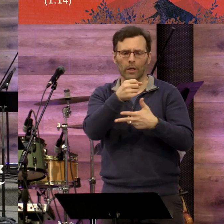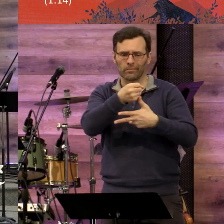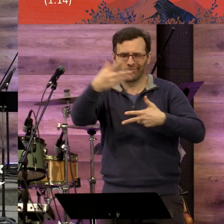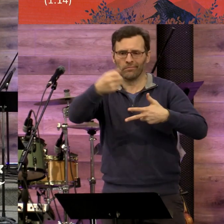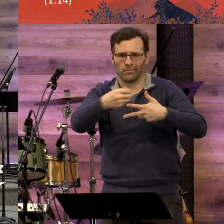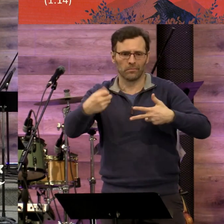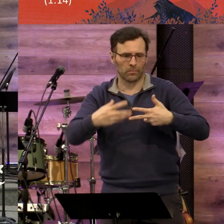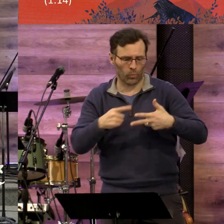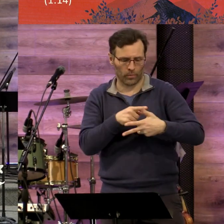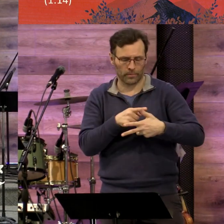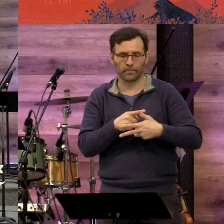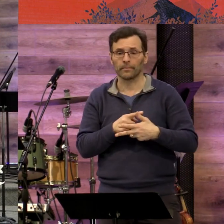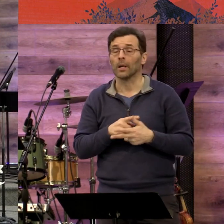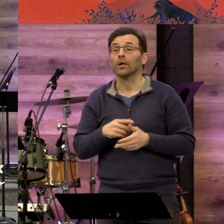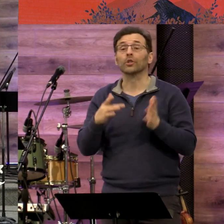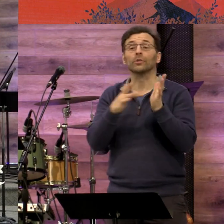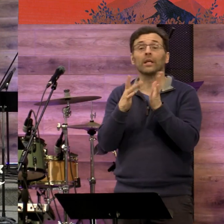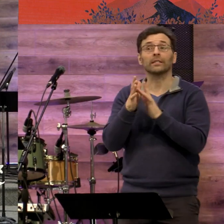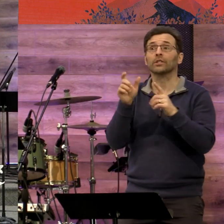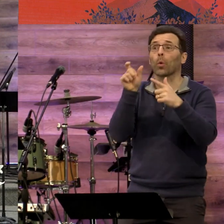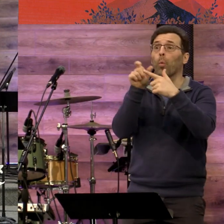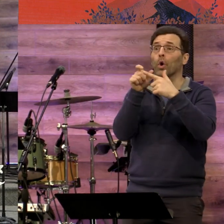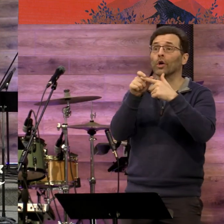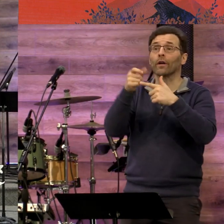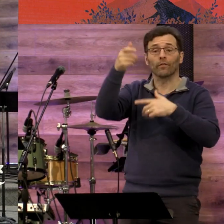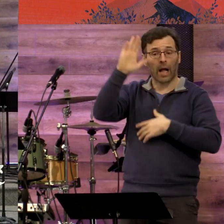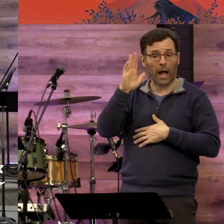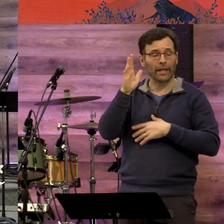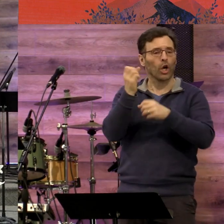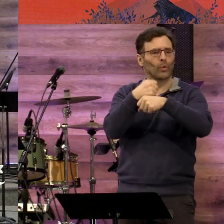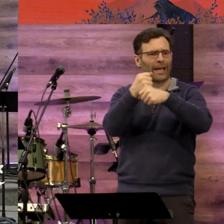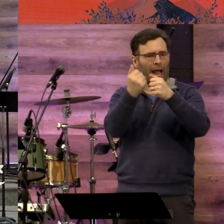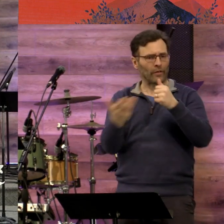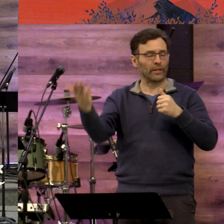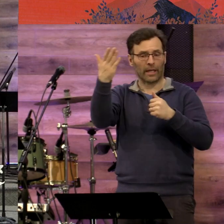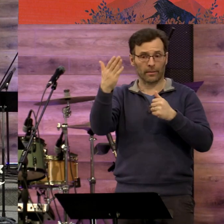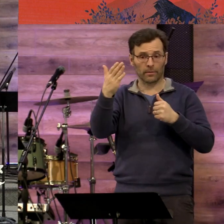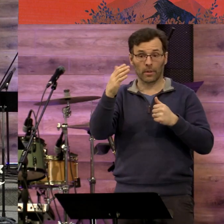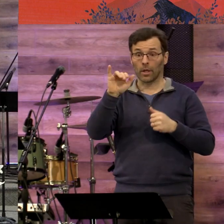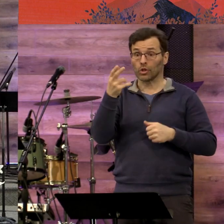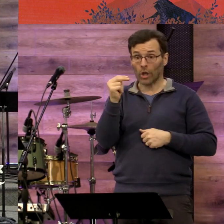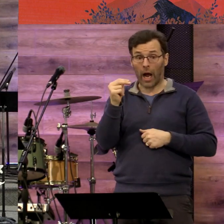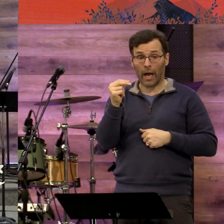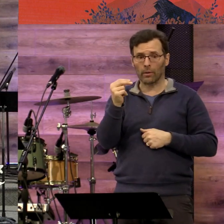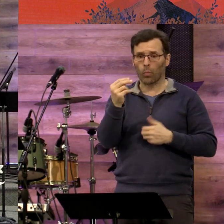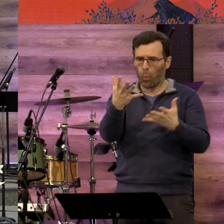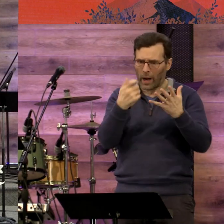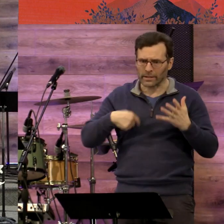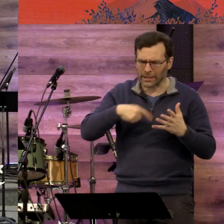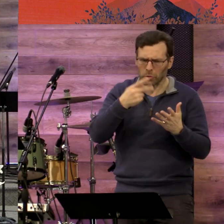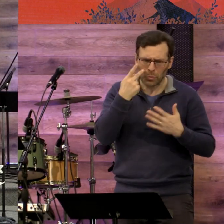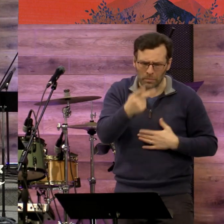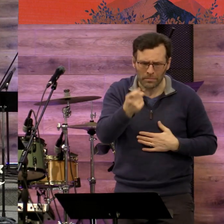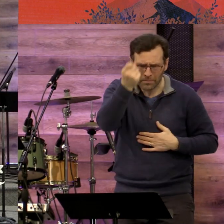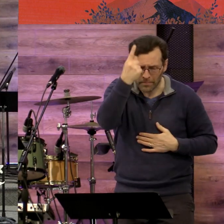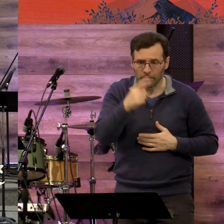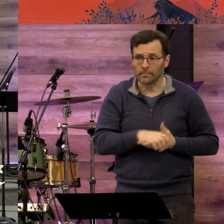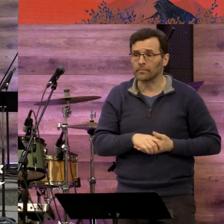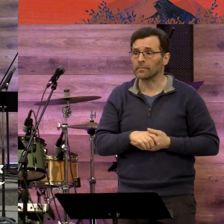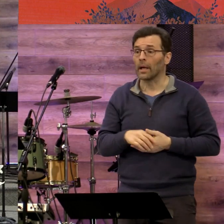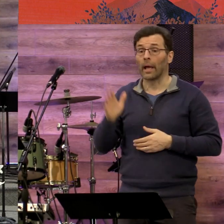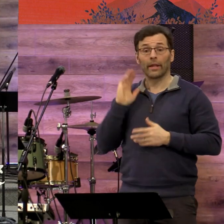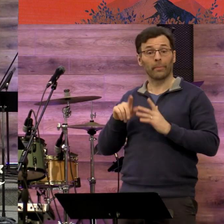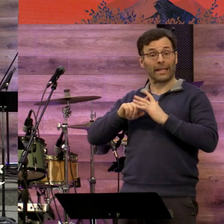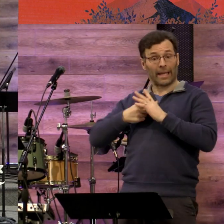right? Jesus is the Word of God who created everything. This is what John first wants us to see. In the beginning was